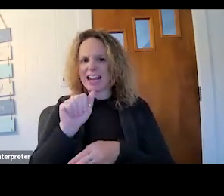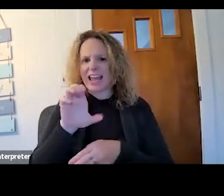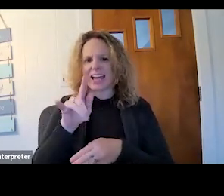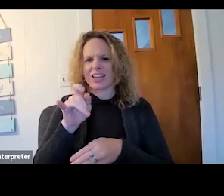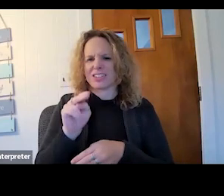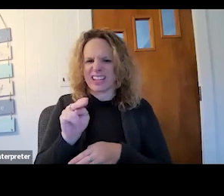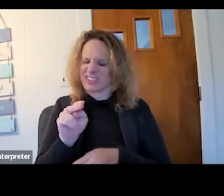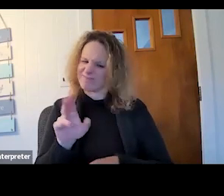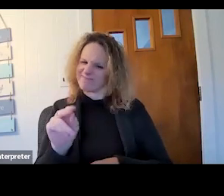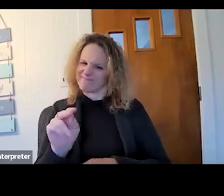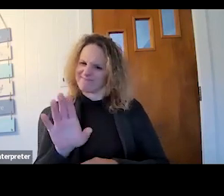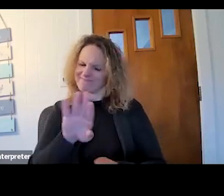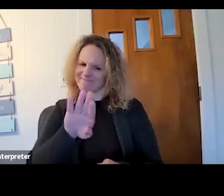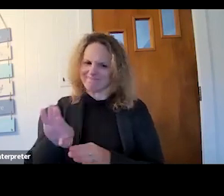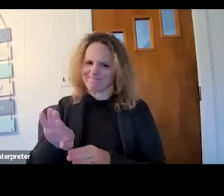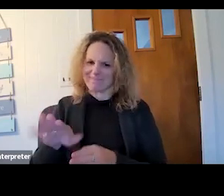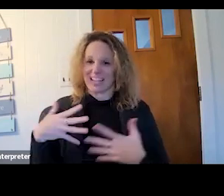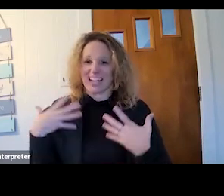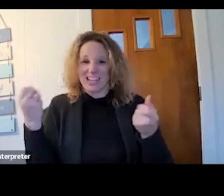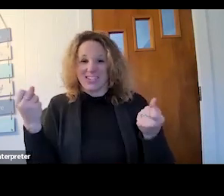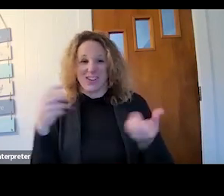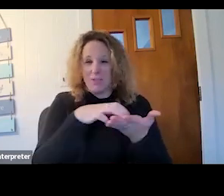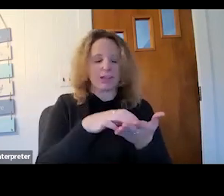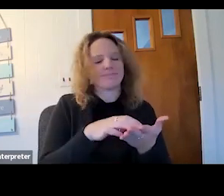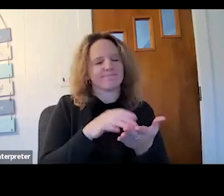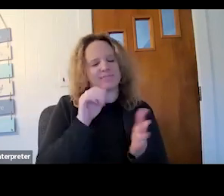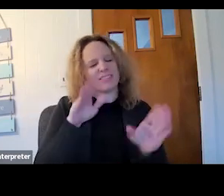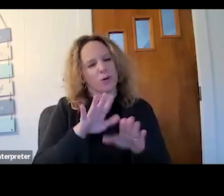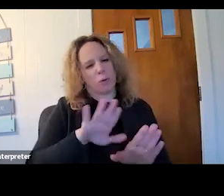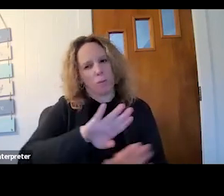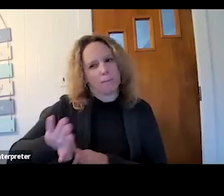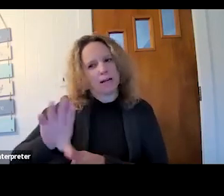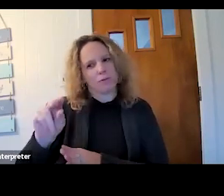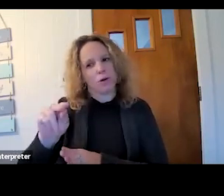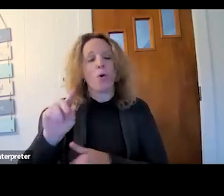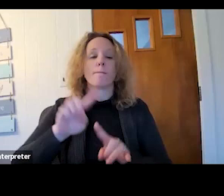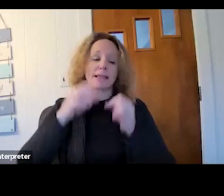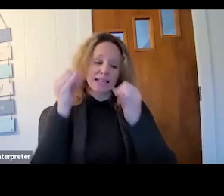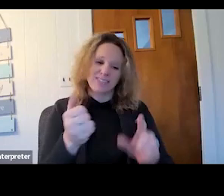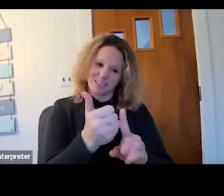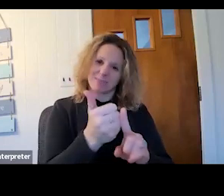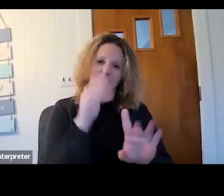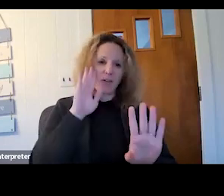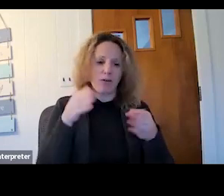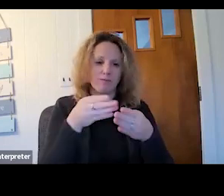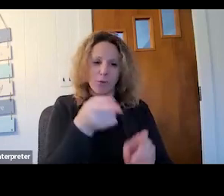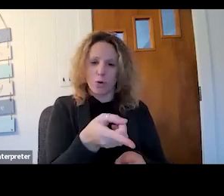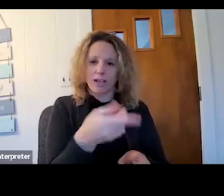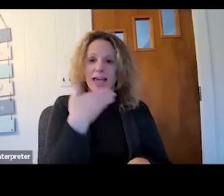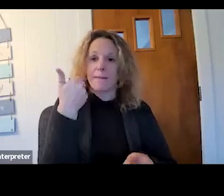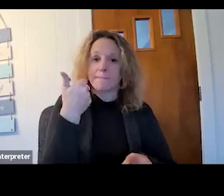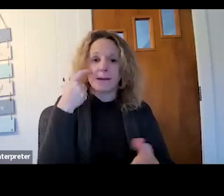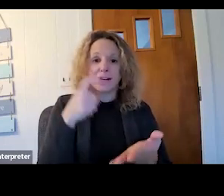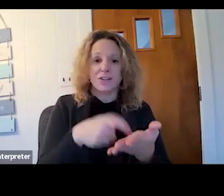is and whether or not there's strength or weakness on that case, but the individual himself or herself and how to better address